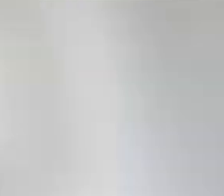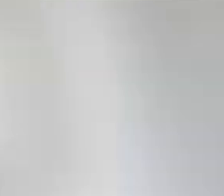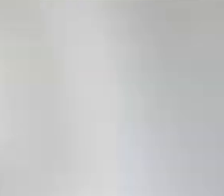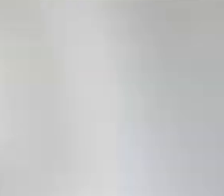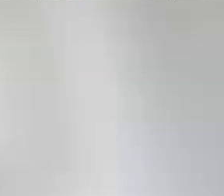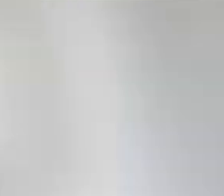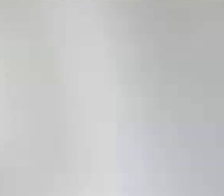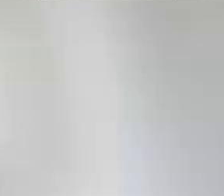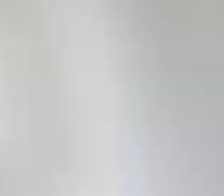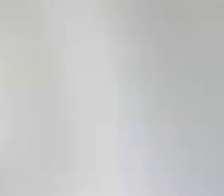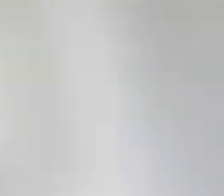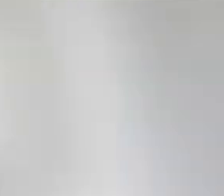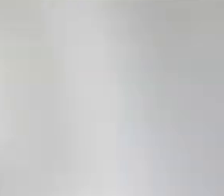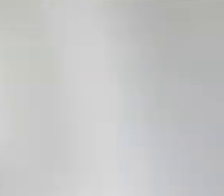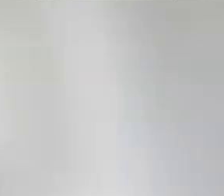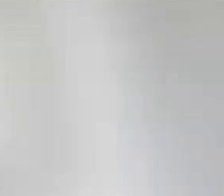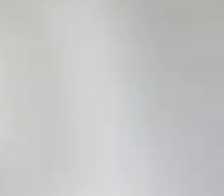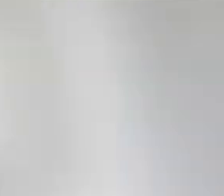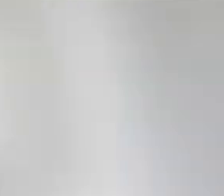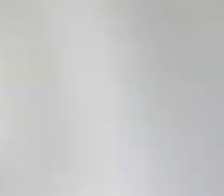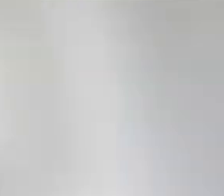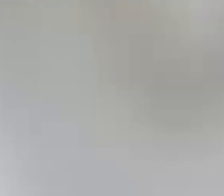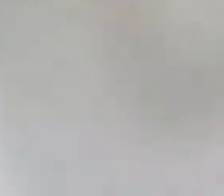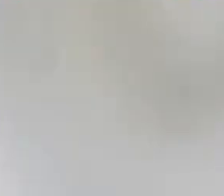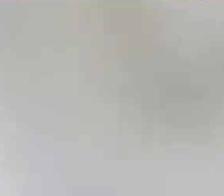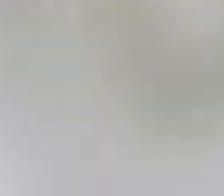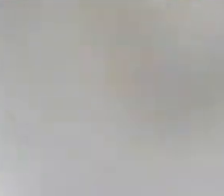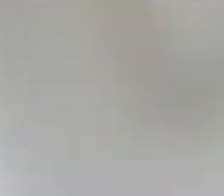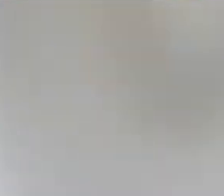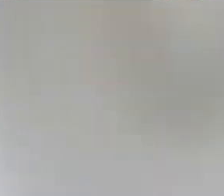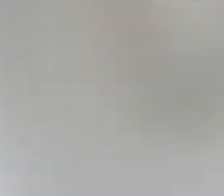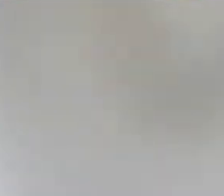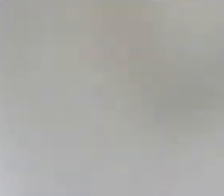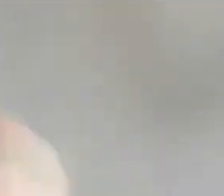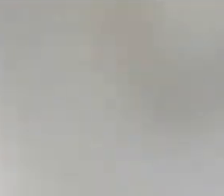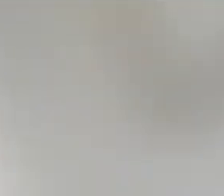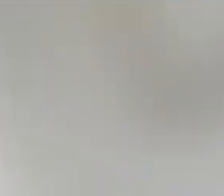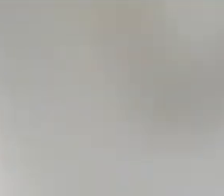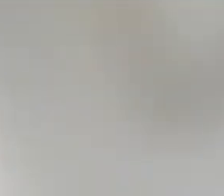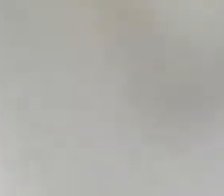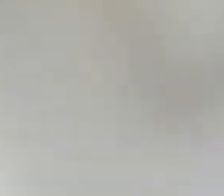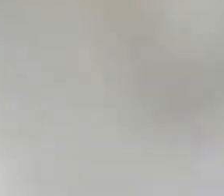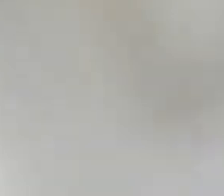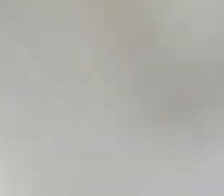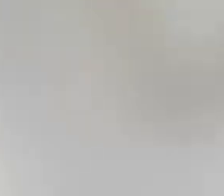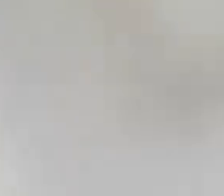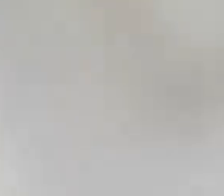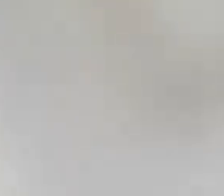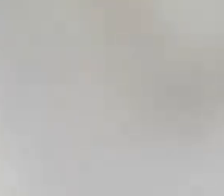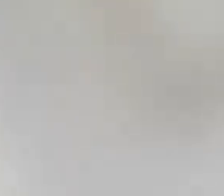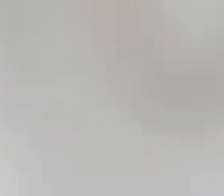Oh, thanks, Julian. Yes, it's a real problem. Oh, am I there? Yes, sorry. Yes,